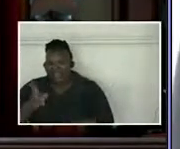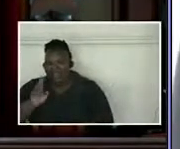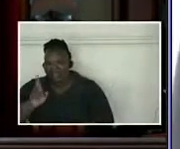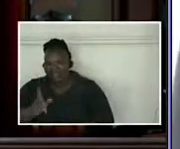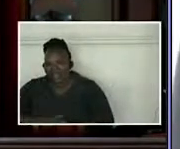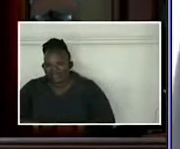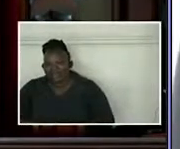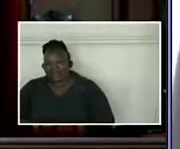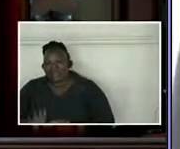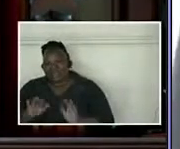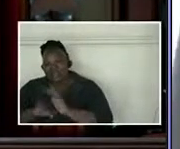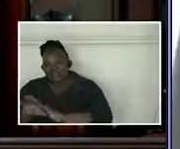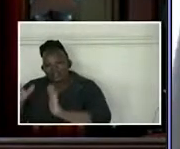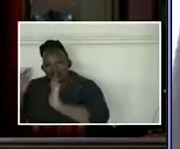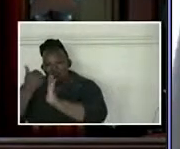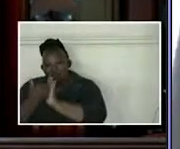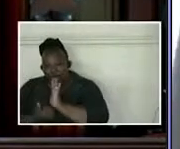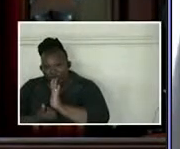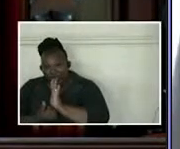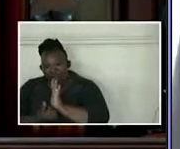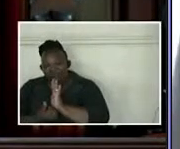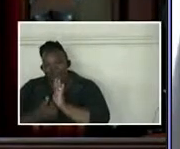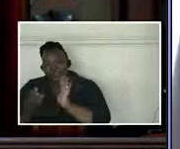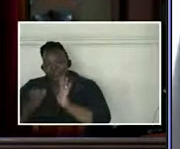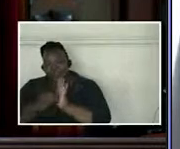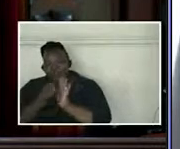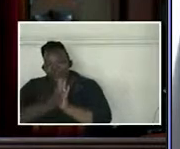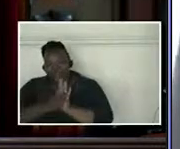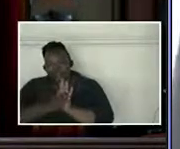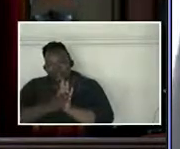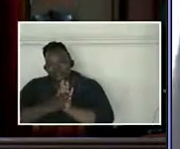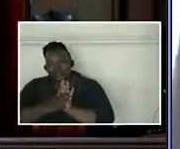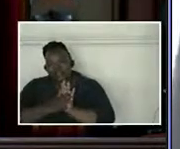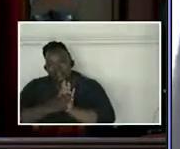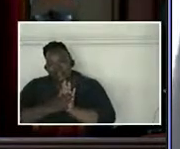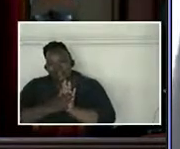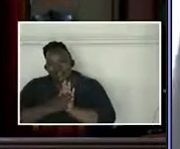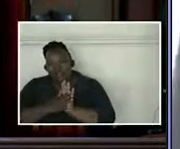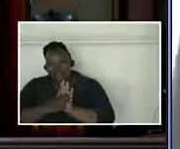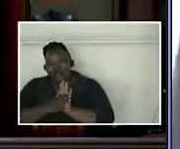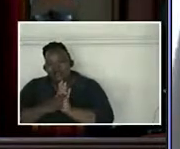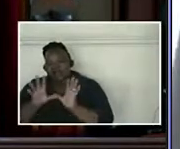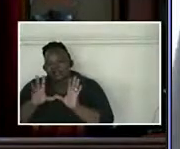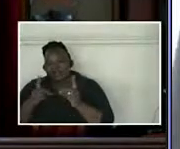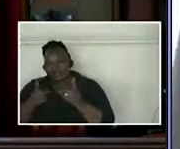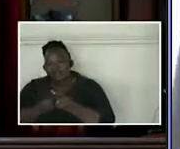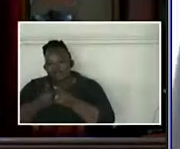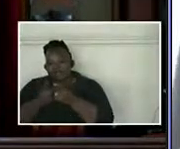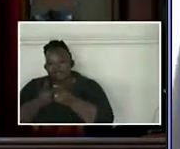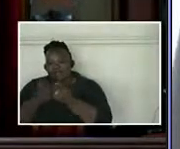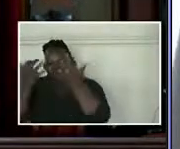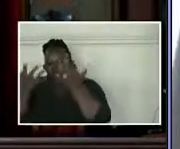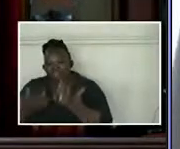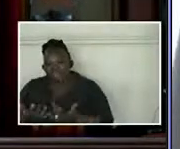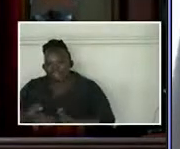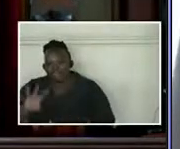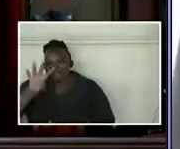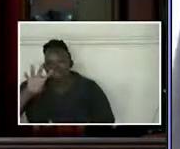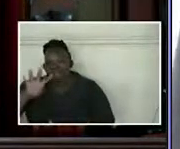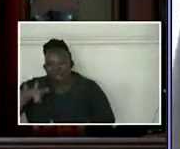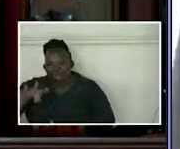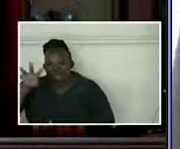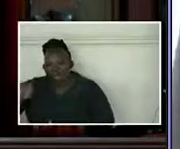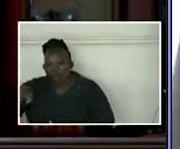this program the committee has noted with keem interest that the department has budgeted to full 14 critical